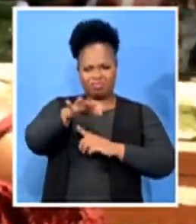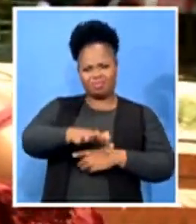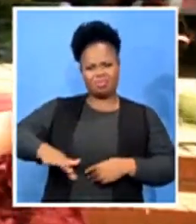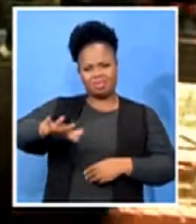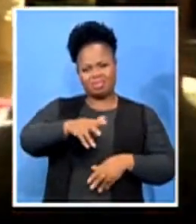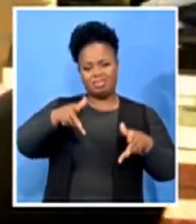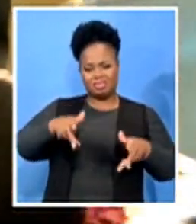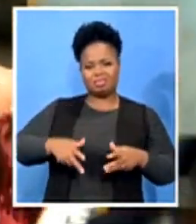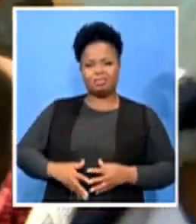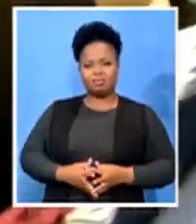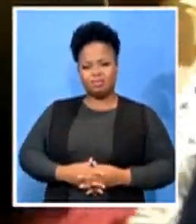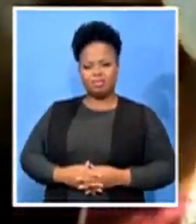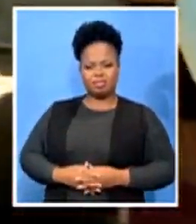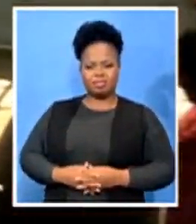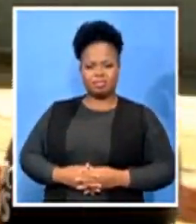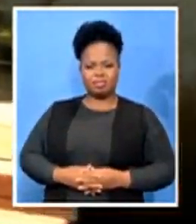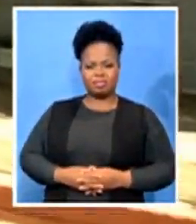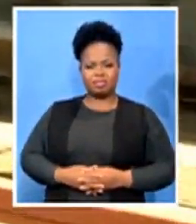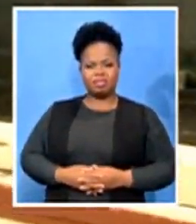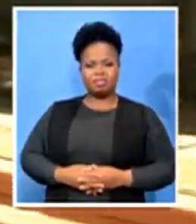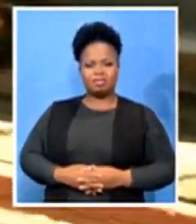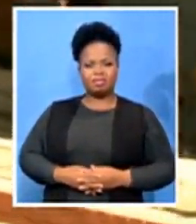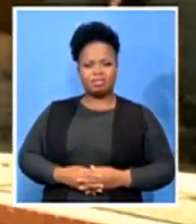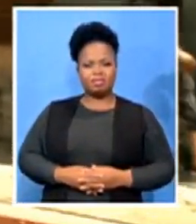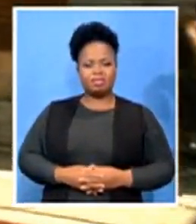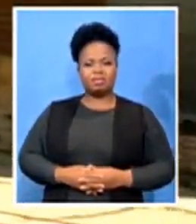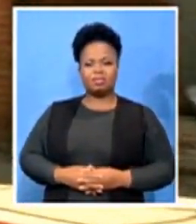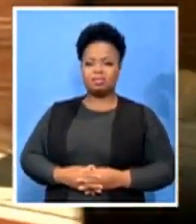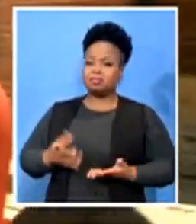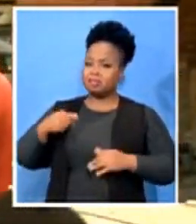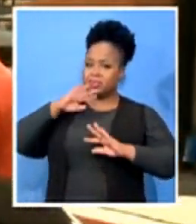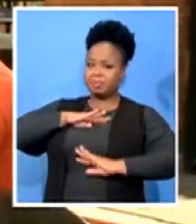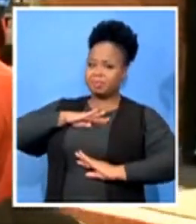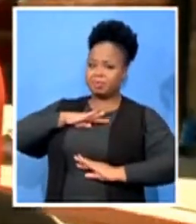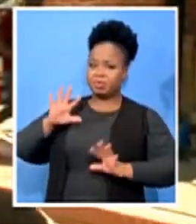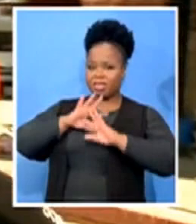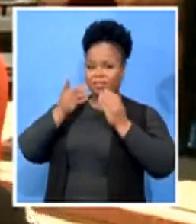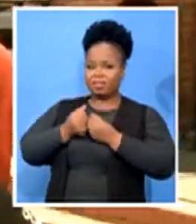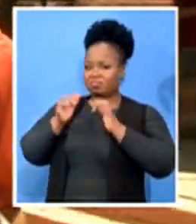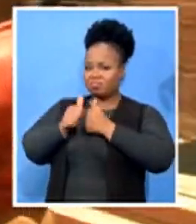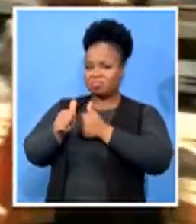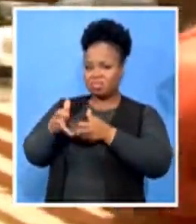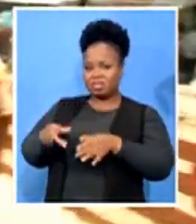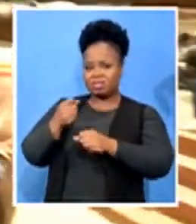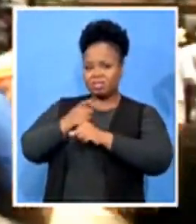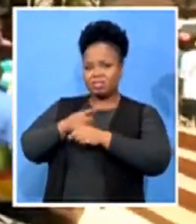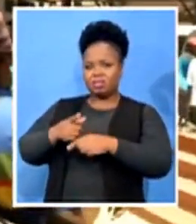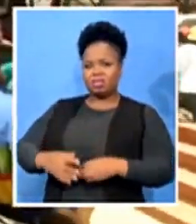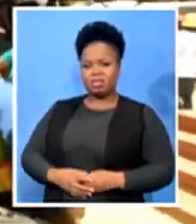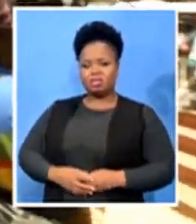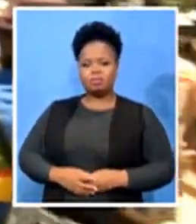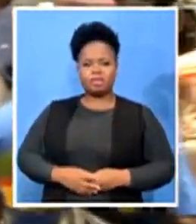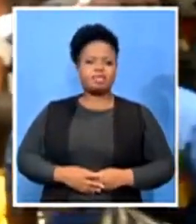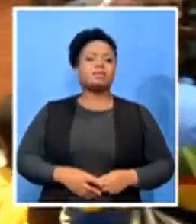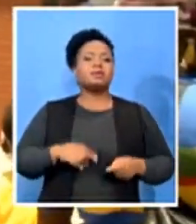Mm-hmm. When, how are you feeling? Are you satisfied with the compliance at the taxi rank? I'm not satisfied. Because I